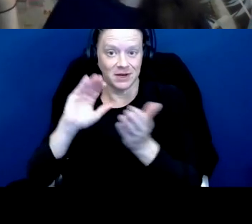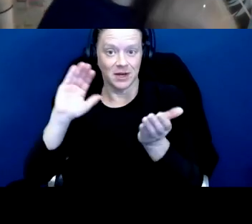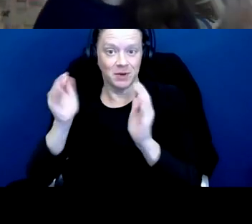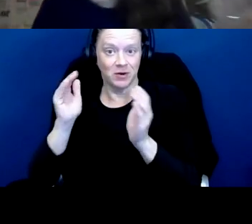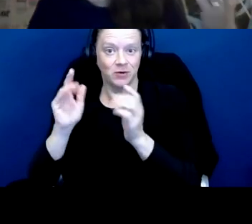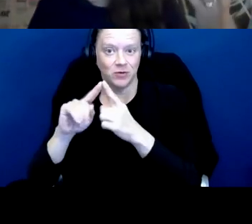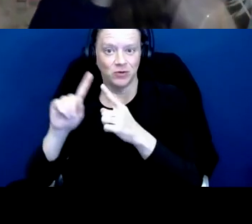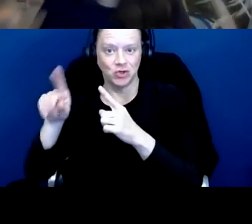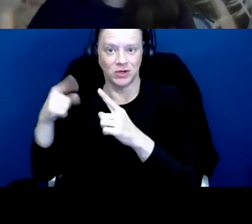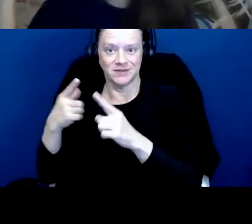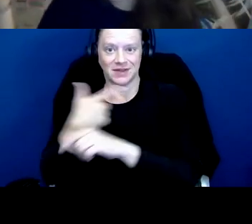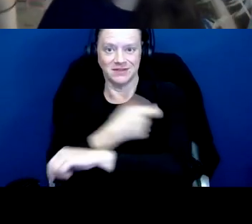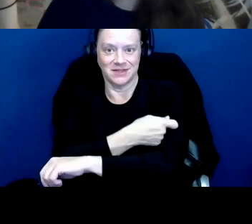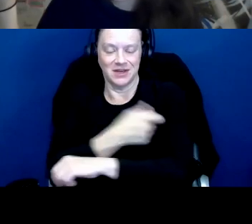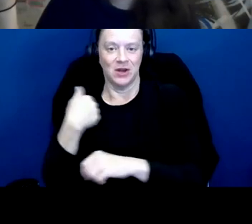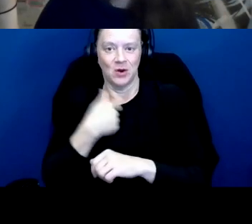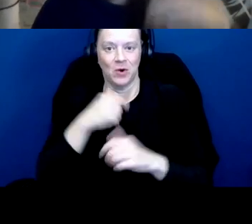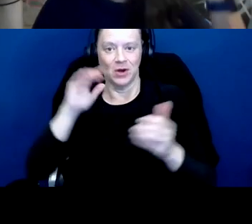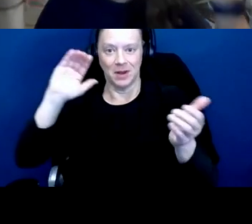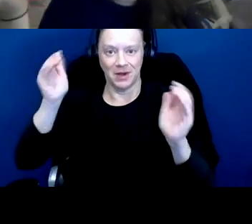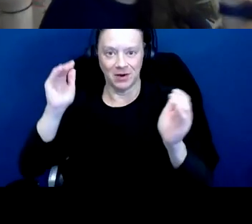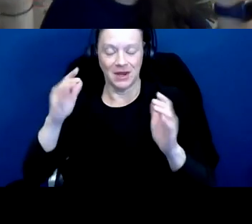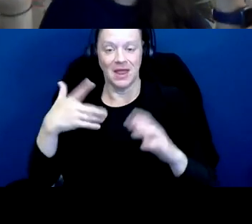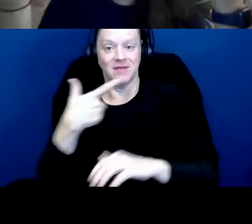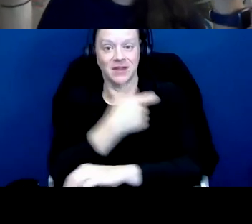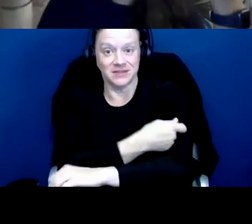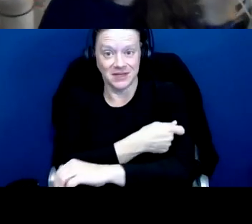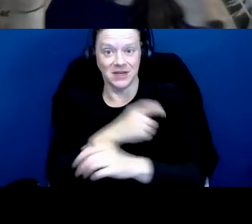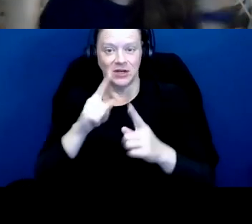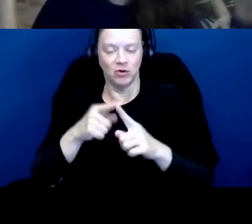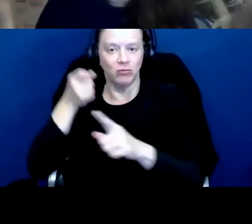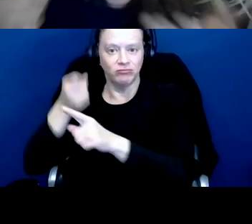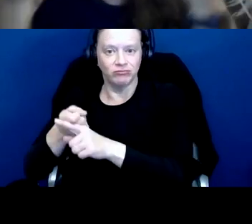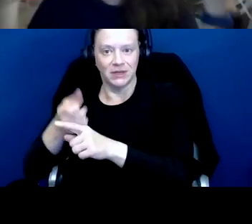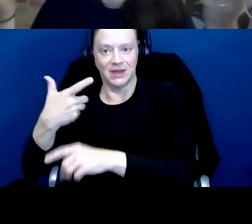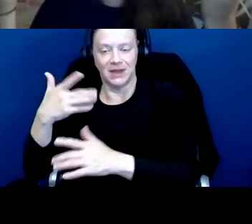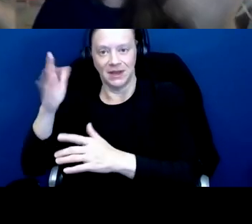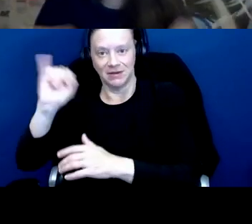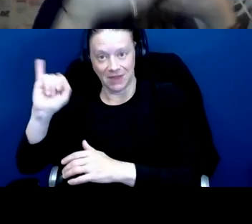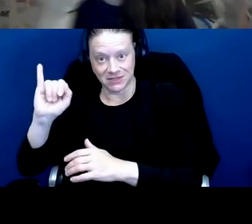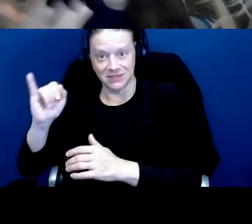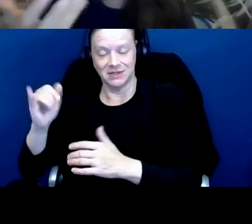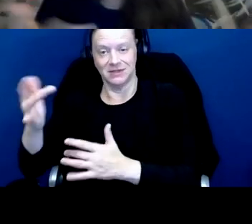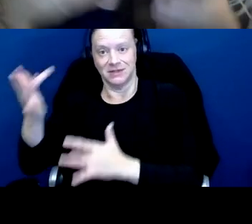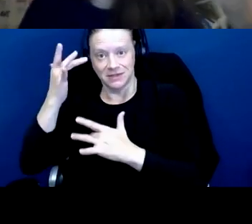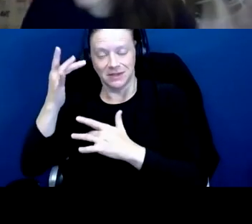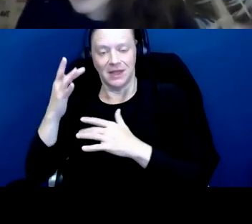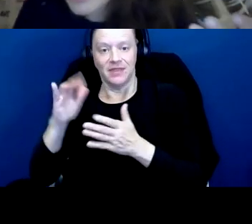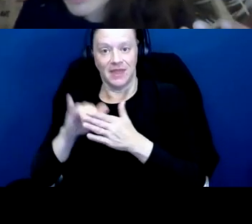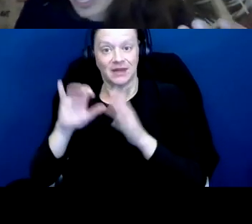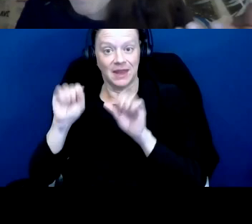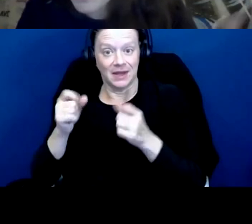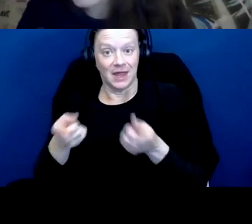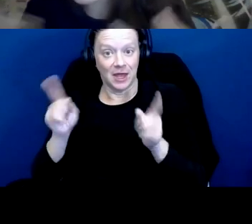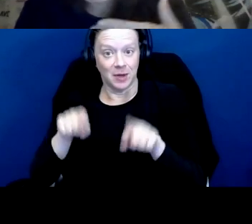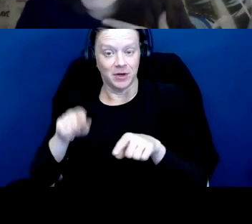comparing vaccine to nothing. We're comparing vaccine to getting infected, which can happen and has happened and will continue